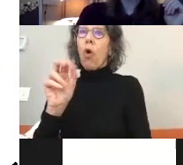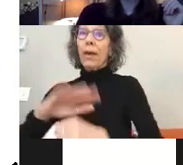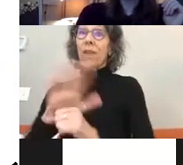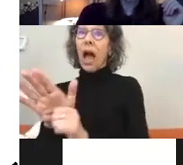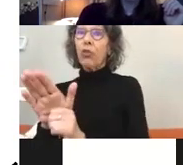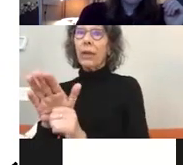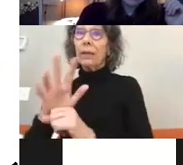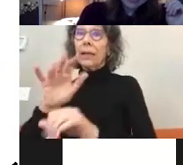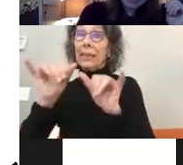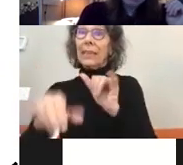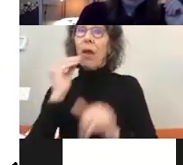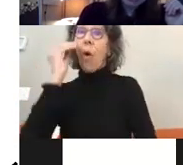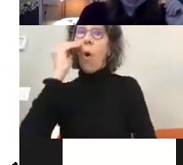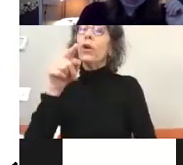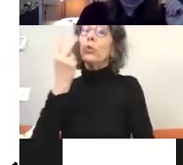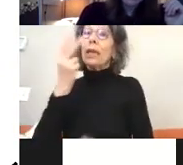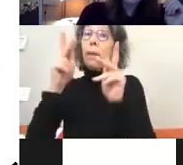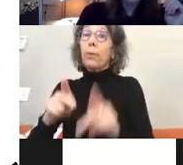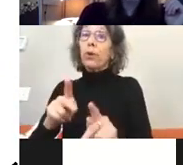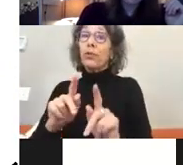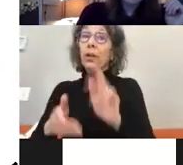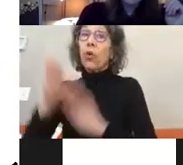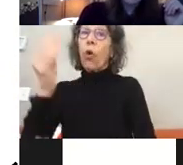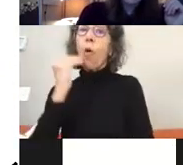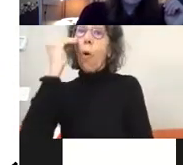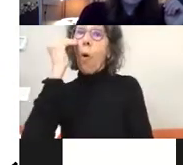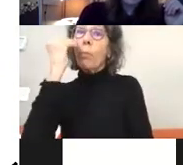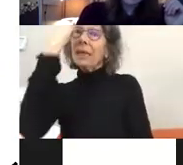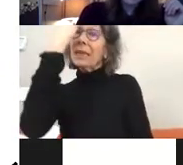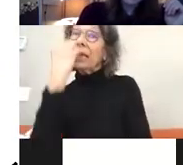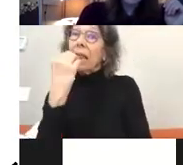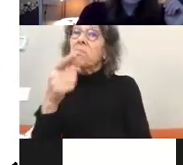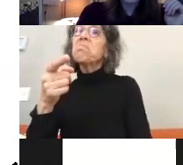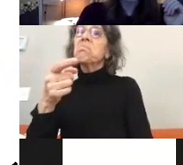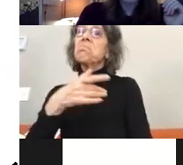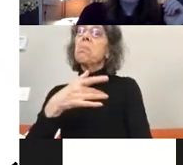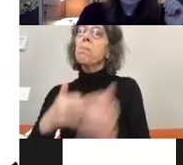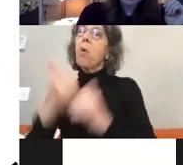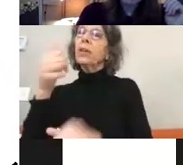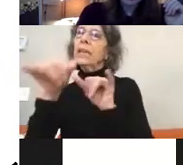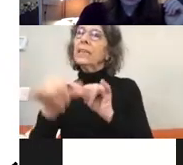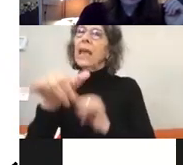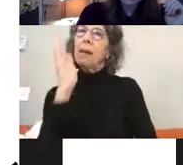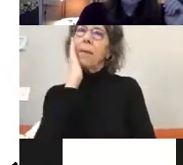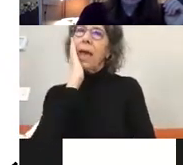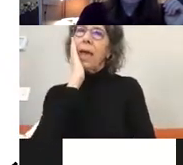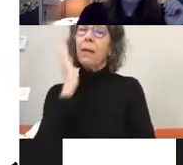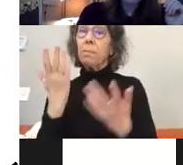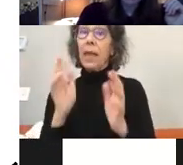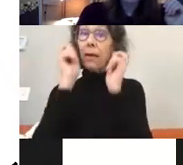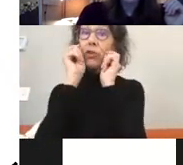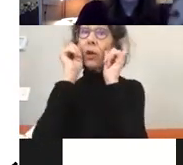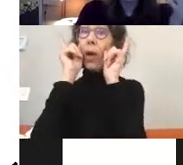just goes home, sleep, I mean, mostly is in bed, and then actually, like when he wakes up, he goes to the